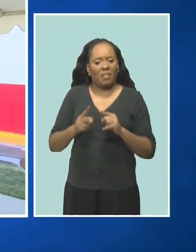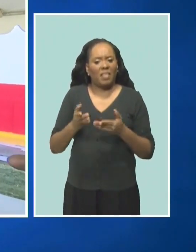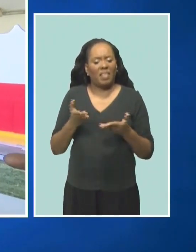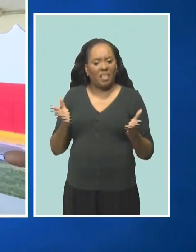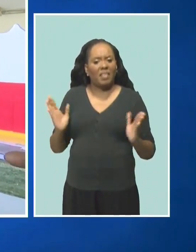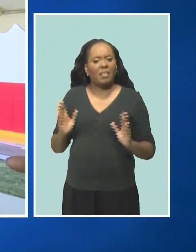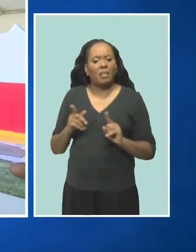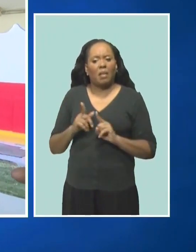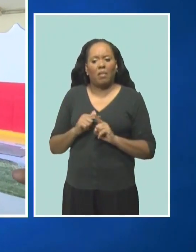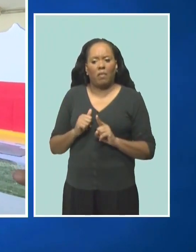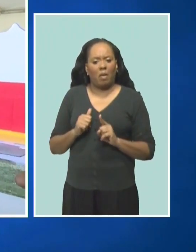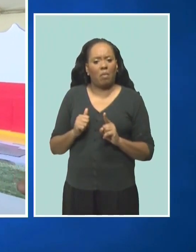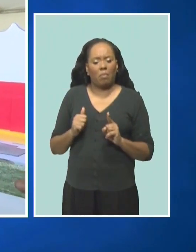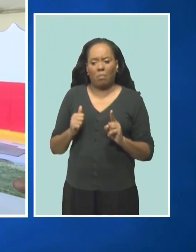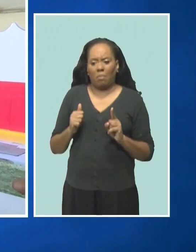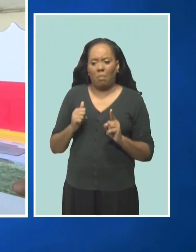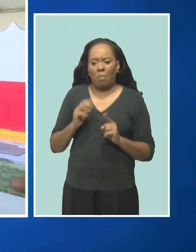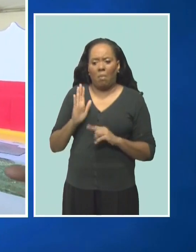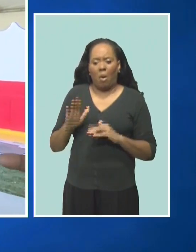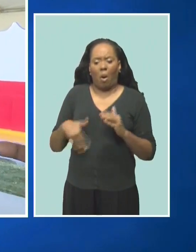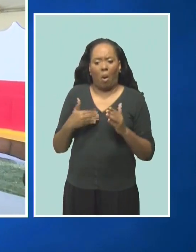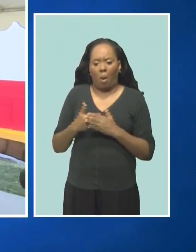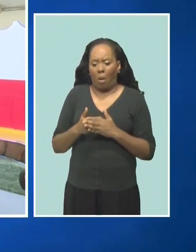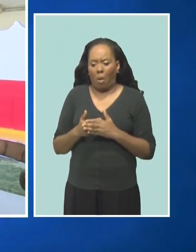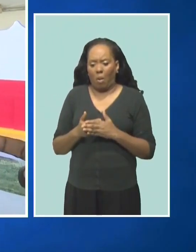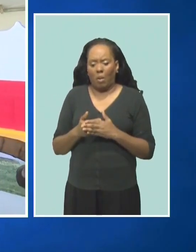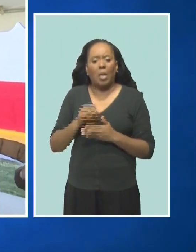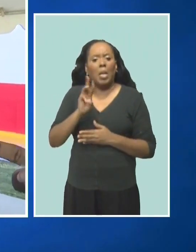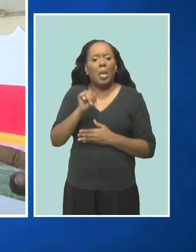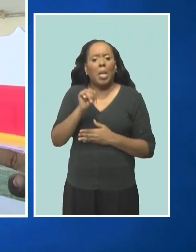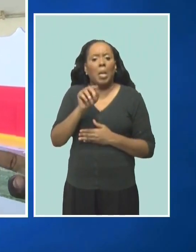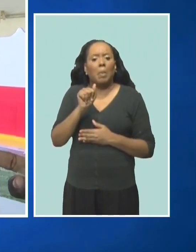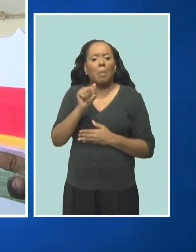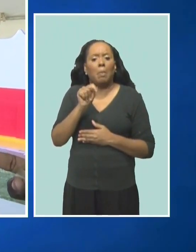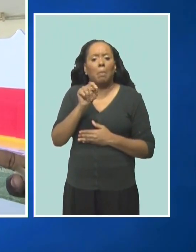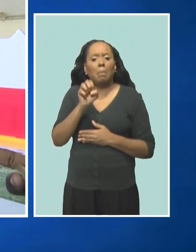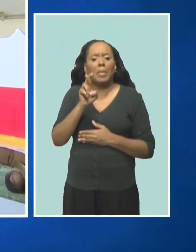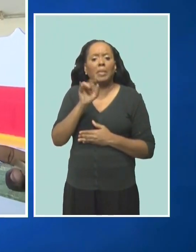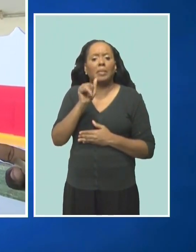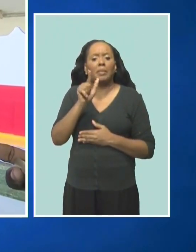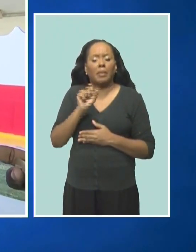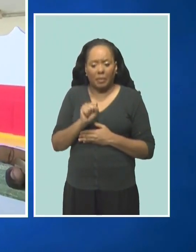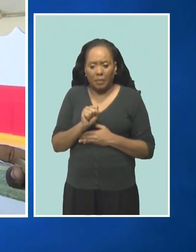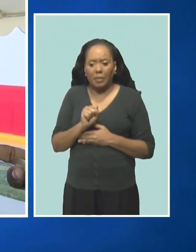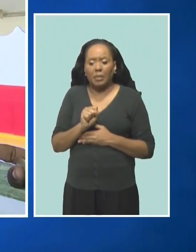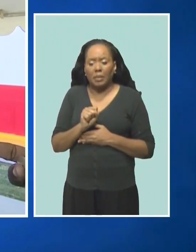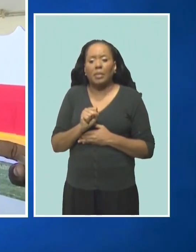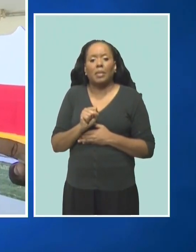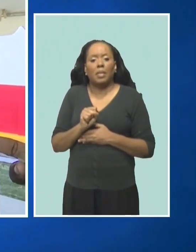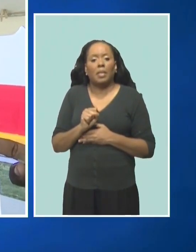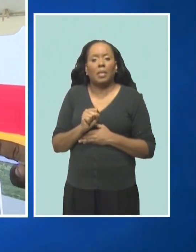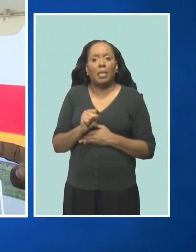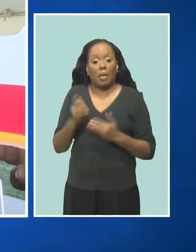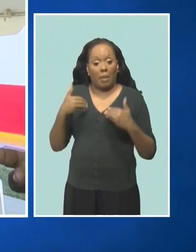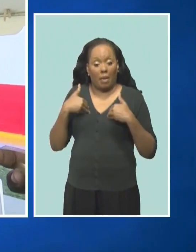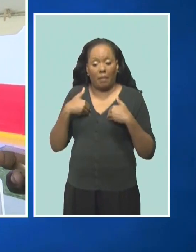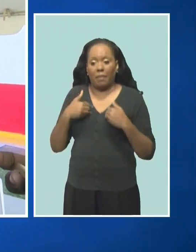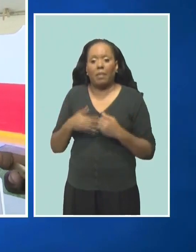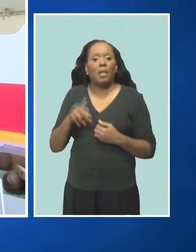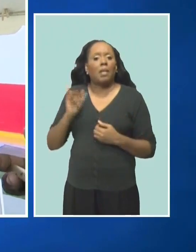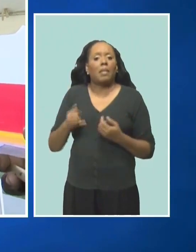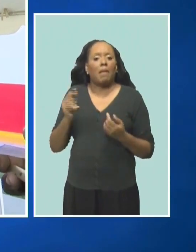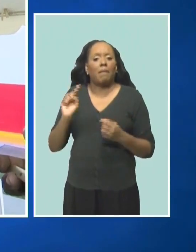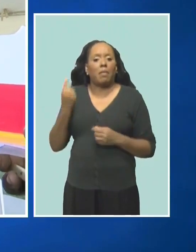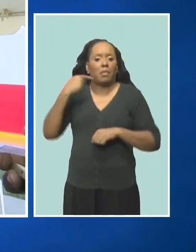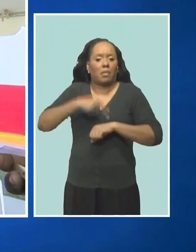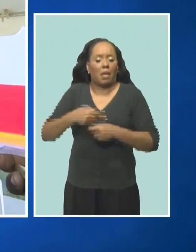was 2000. So that shows the sort of commitment and dedication we have in working not only with stakeholders,